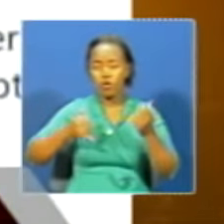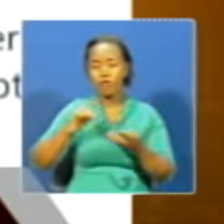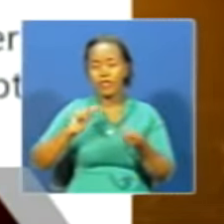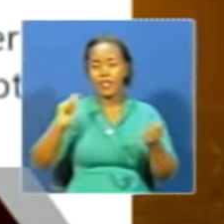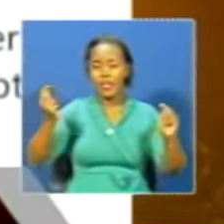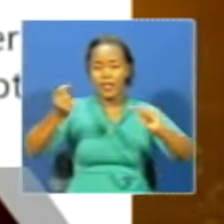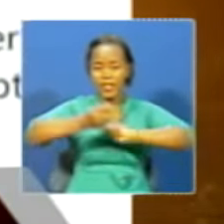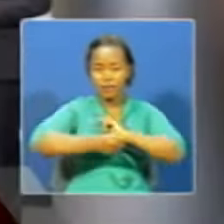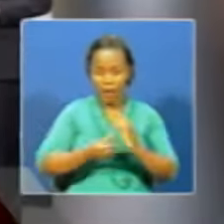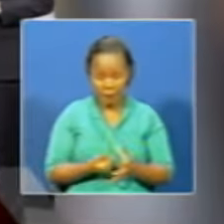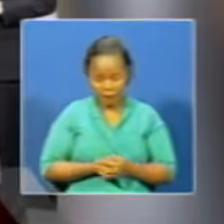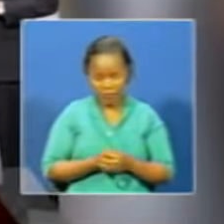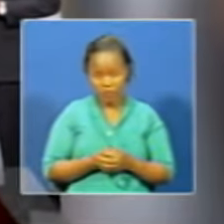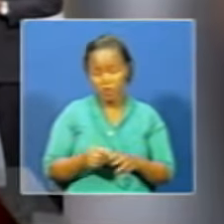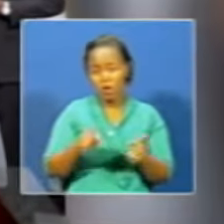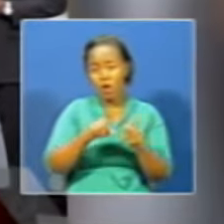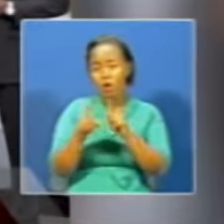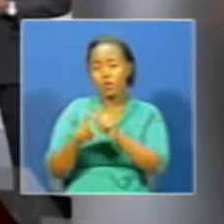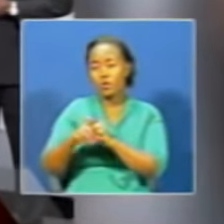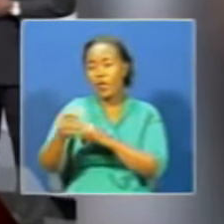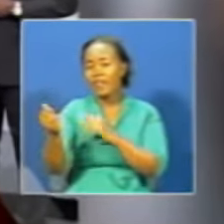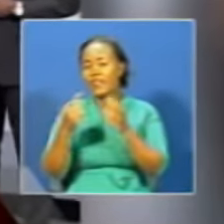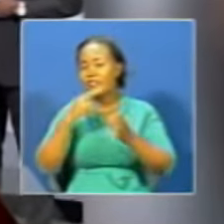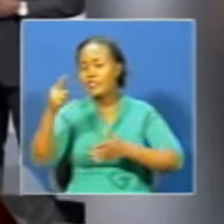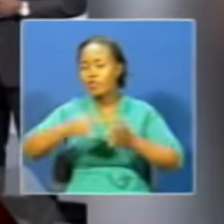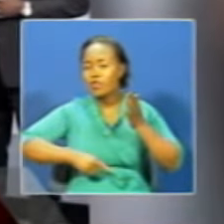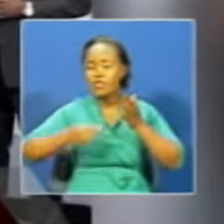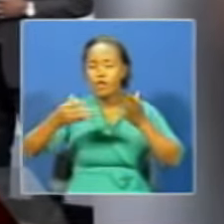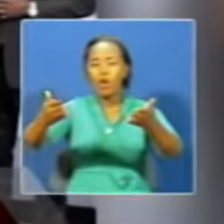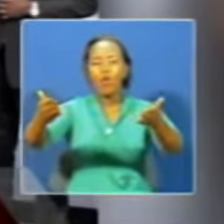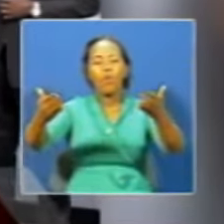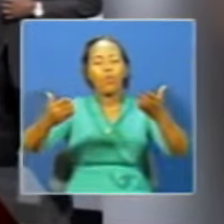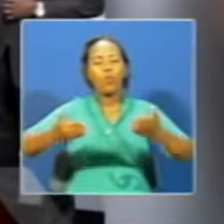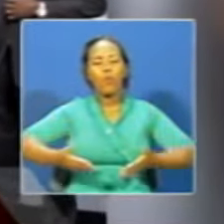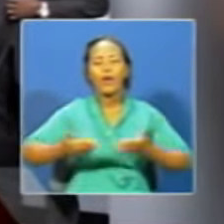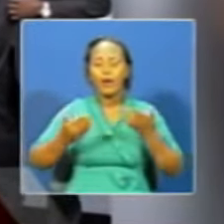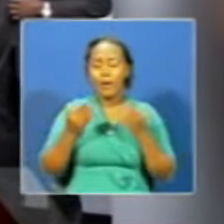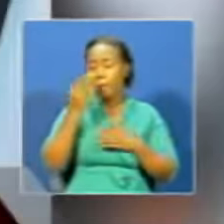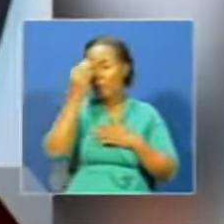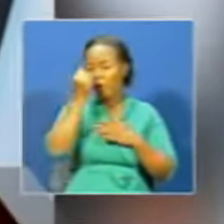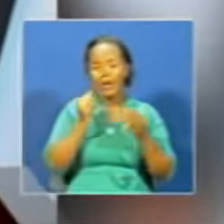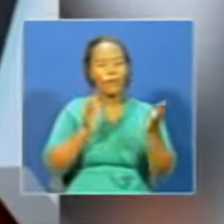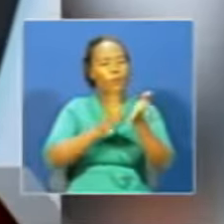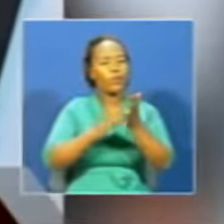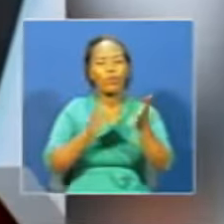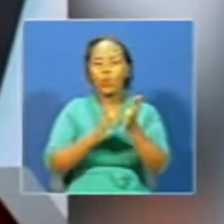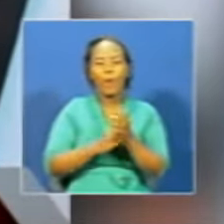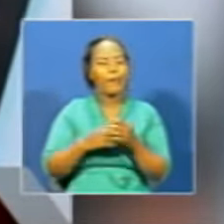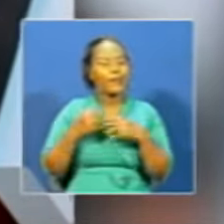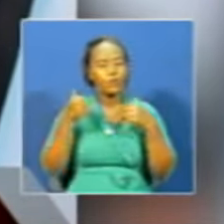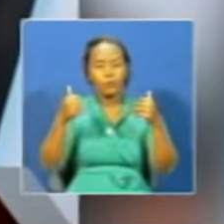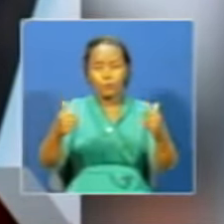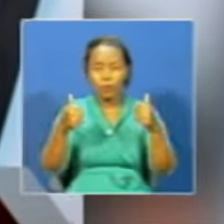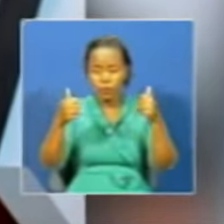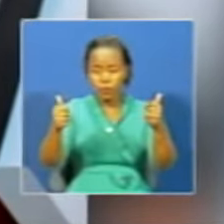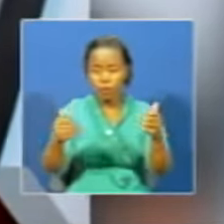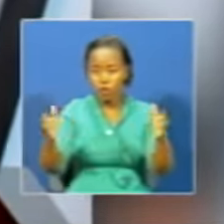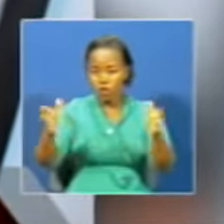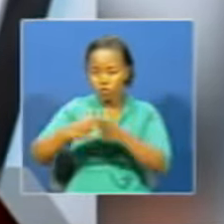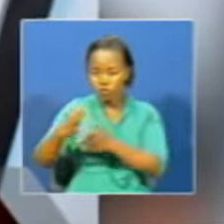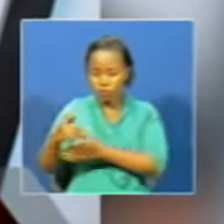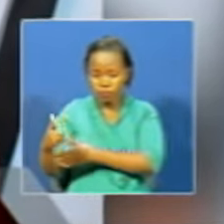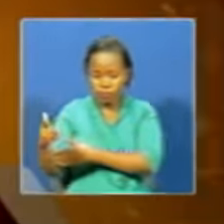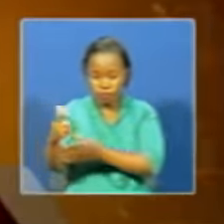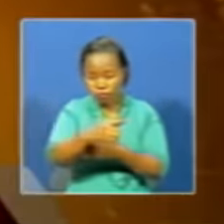office on its Twitter handle welcomed the gesture, saying some credible and well-seasoned journalists will be joining the